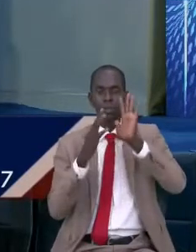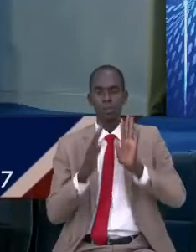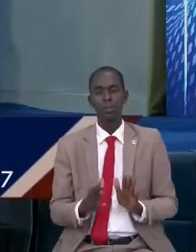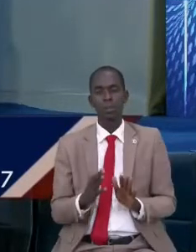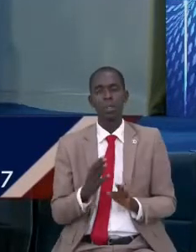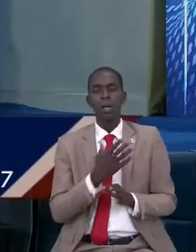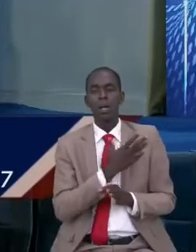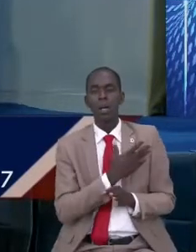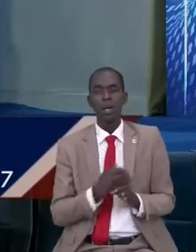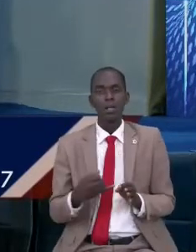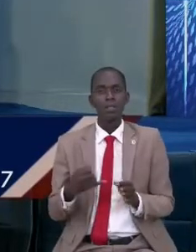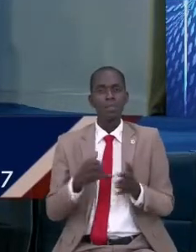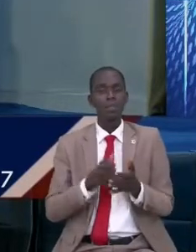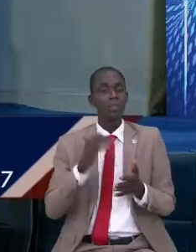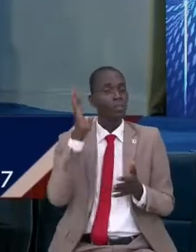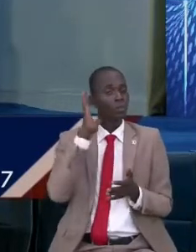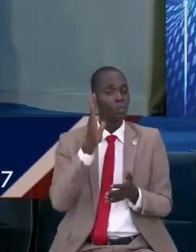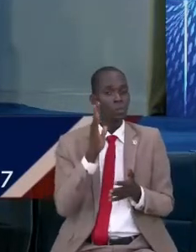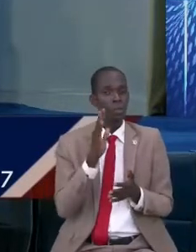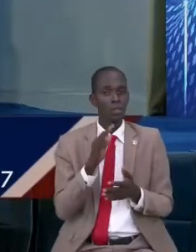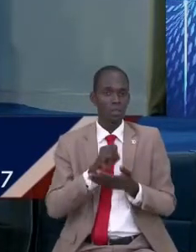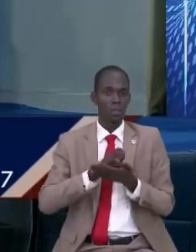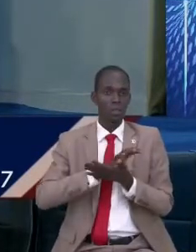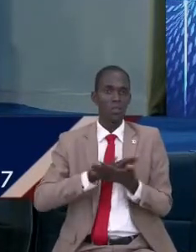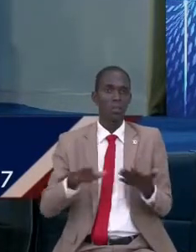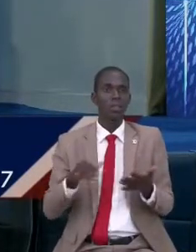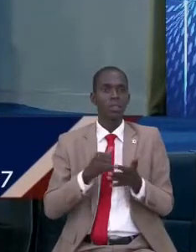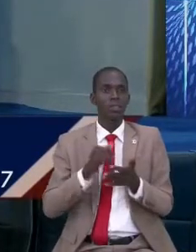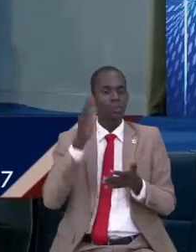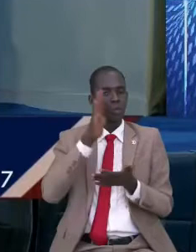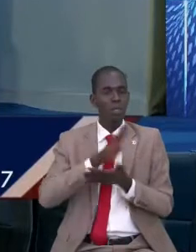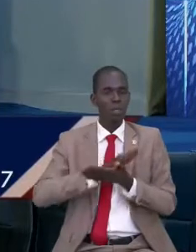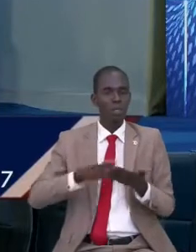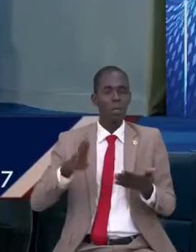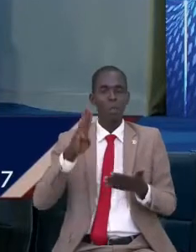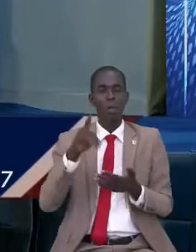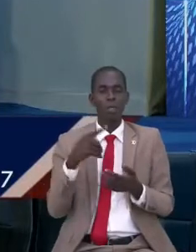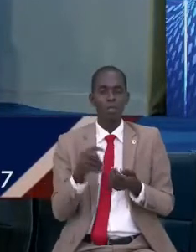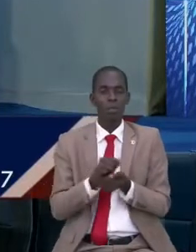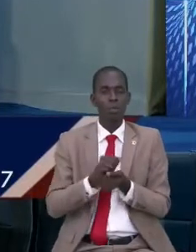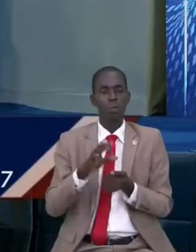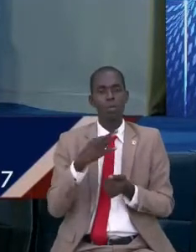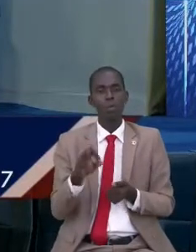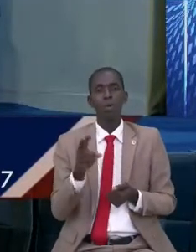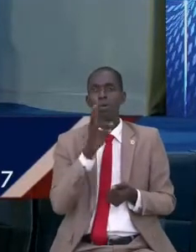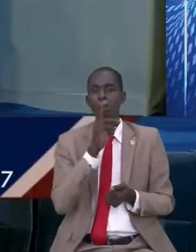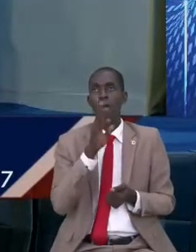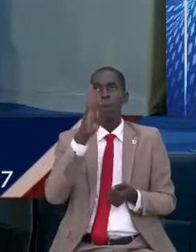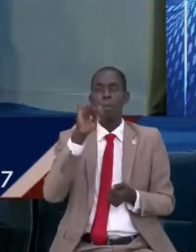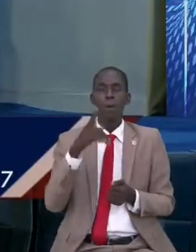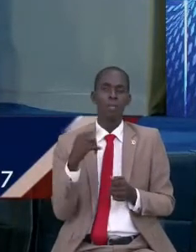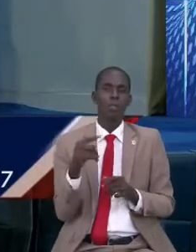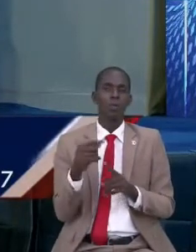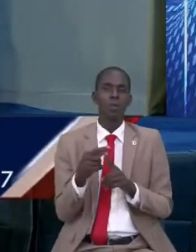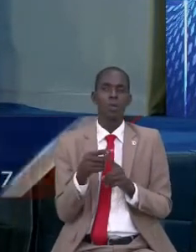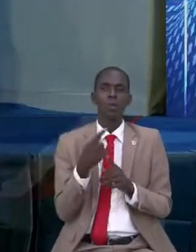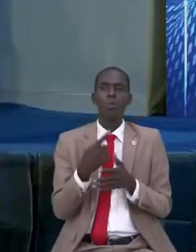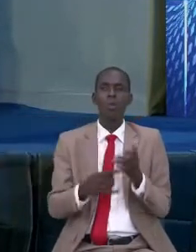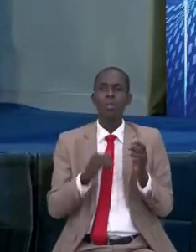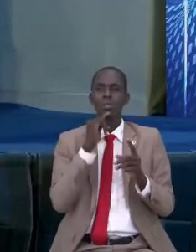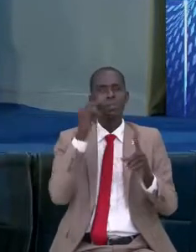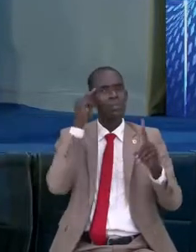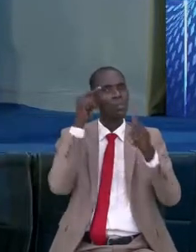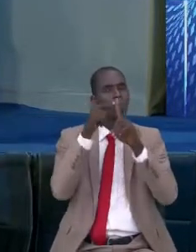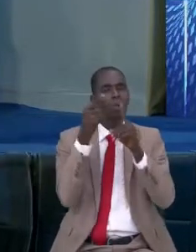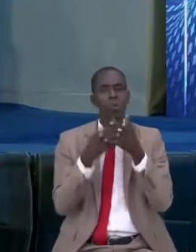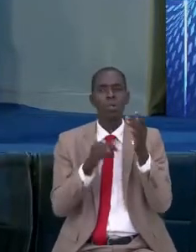it says it will sanctify, it will cleanse by the washing of water by the word. What's the goal? What's the